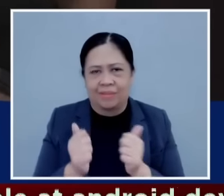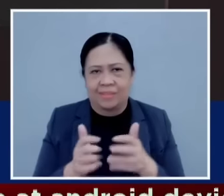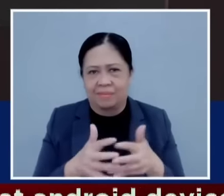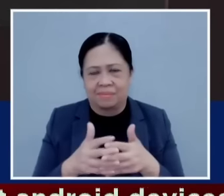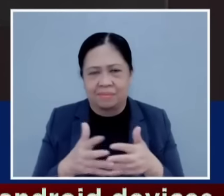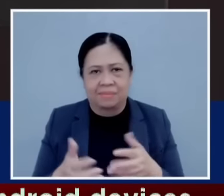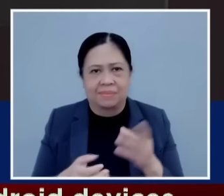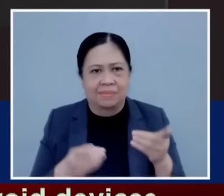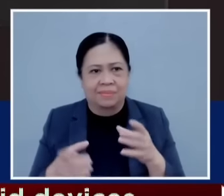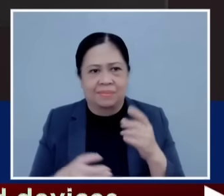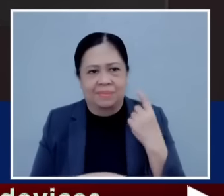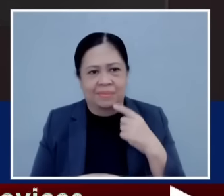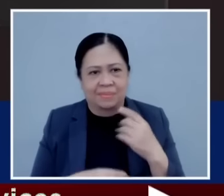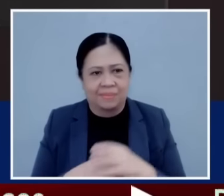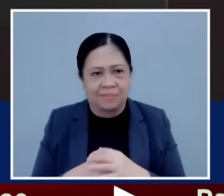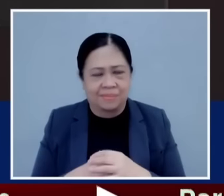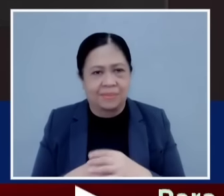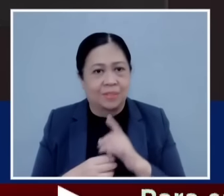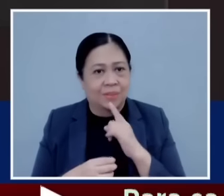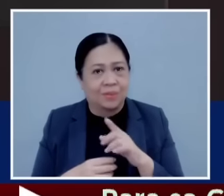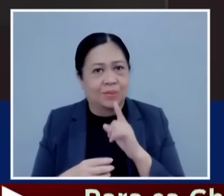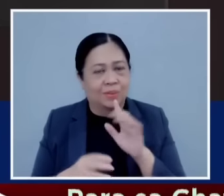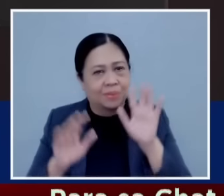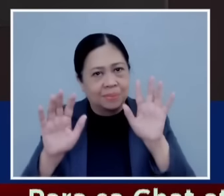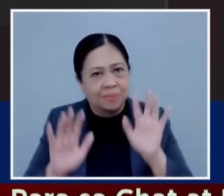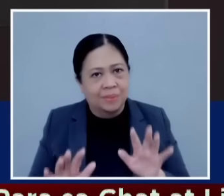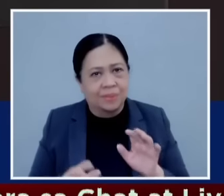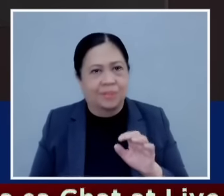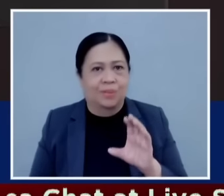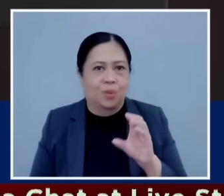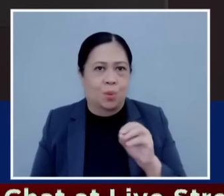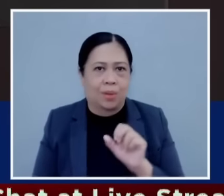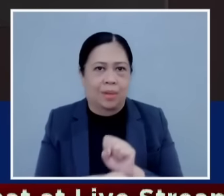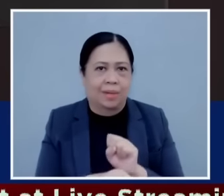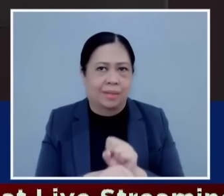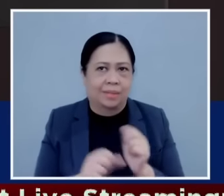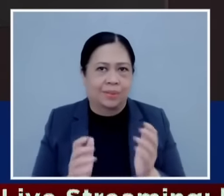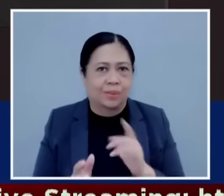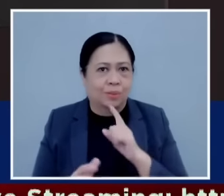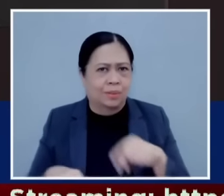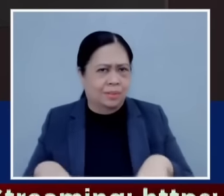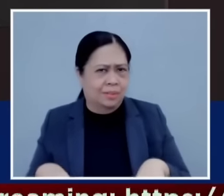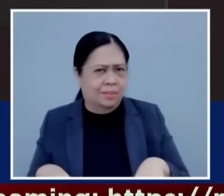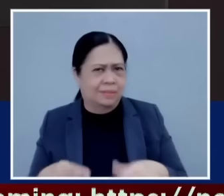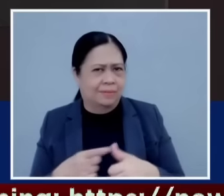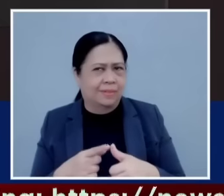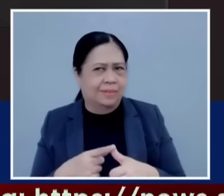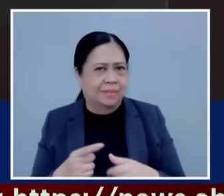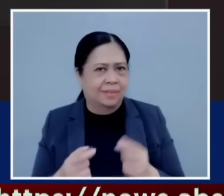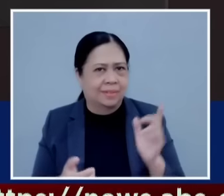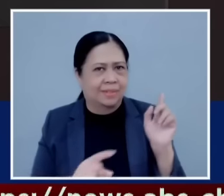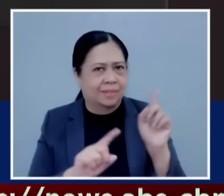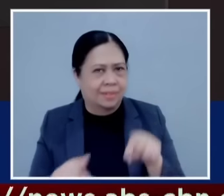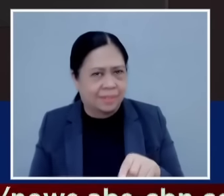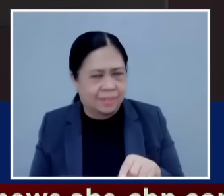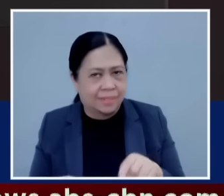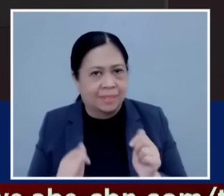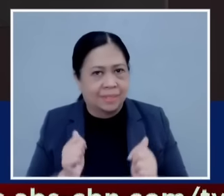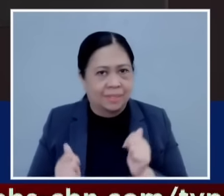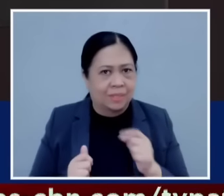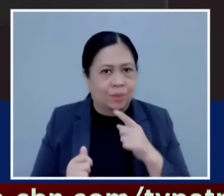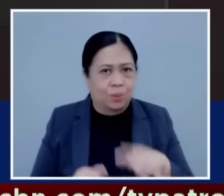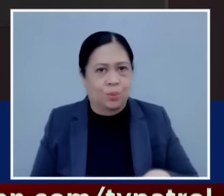Zelda? Catherine and Cole, they were such amazing co-actors to work with. I was really nervous coming in to the set because, you know, I